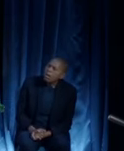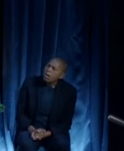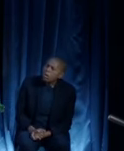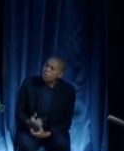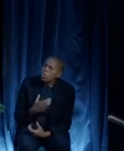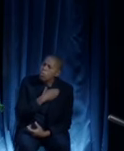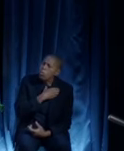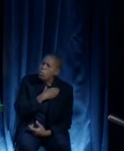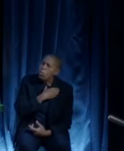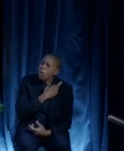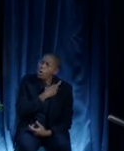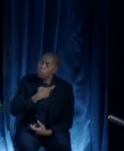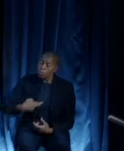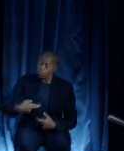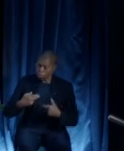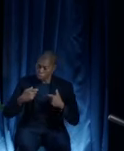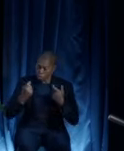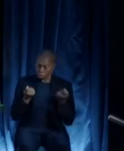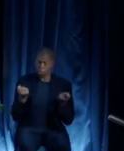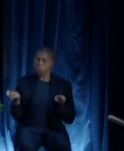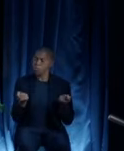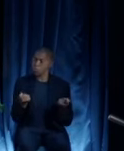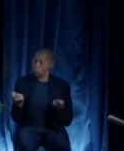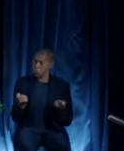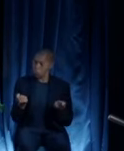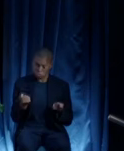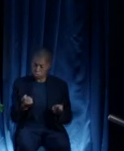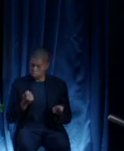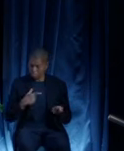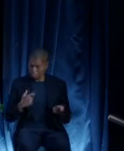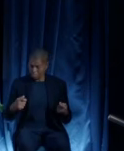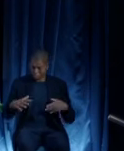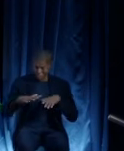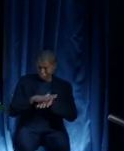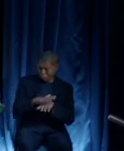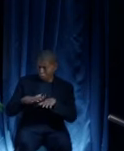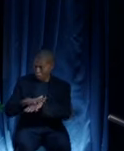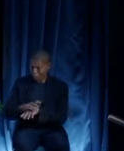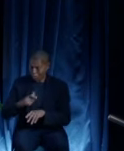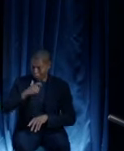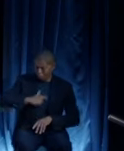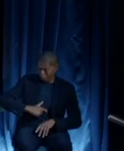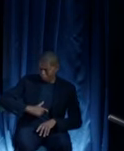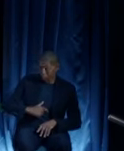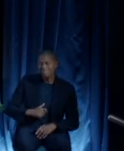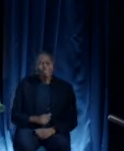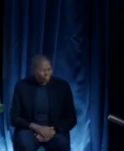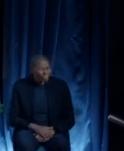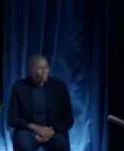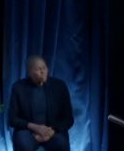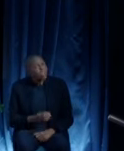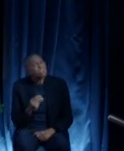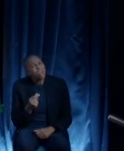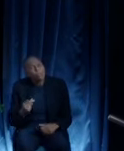Parliament? Are there crossover roles in there, or is it a completely separate entity? There there probably are some crossovers for